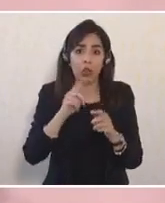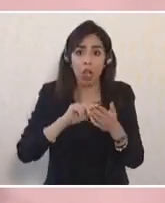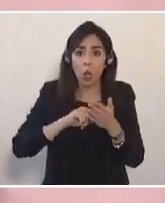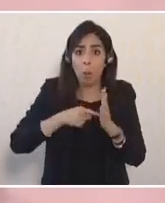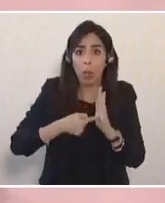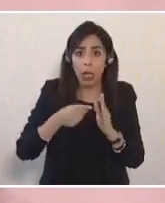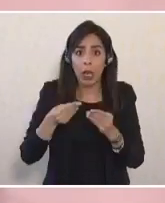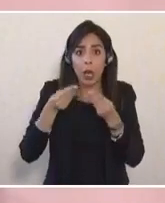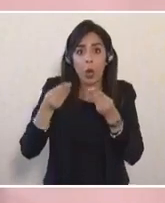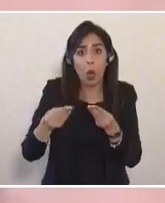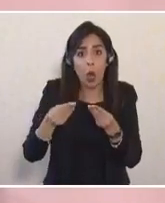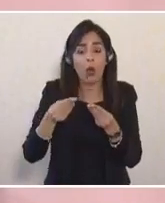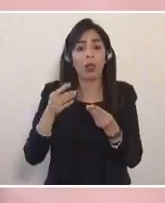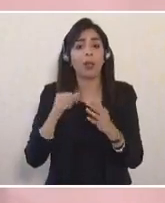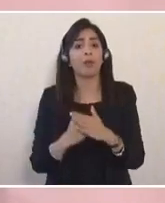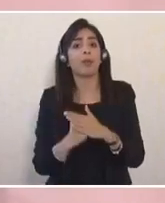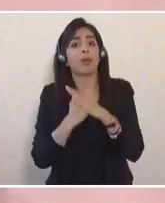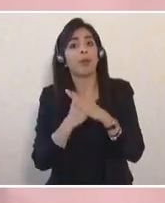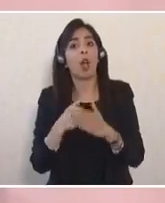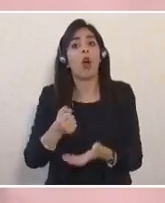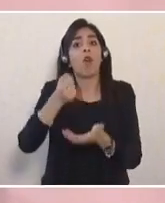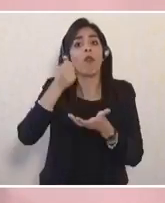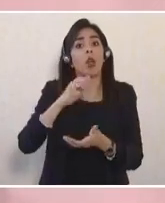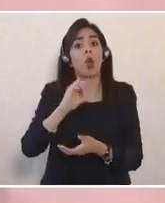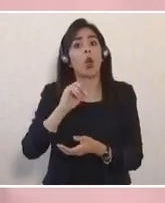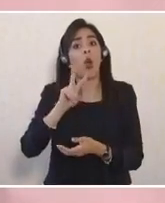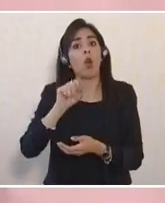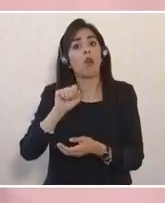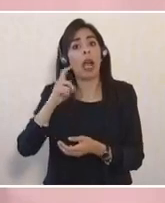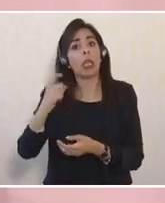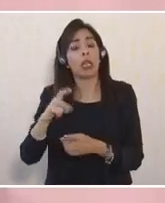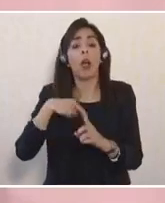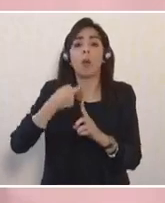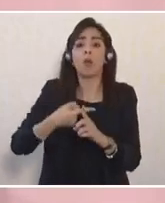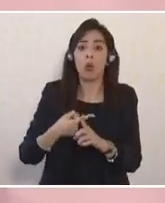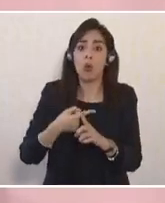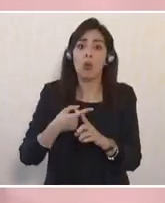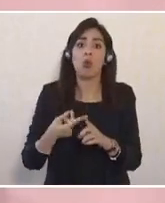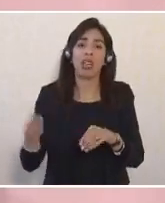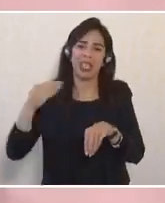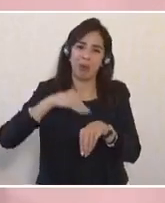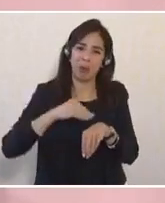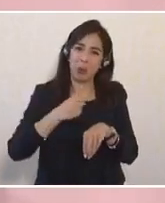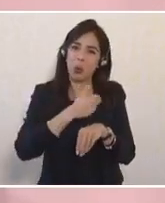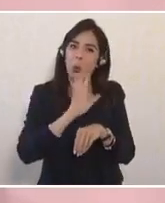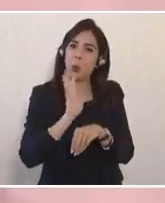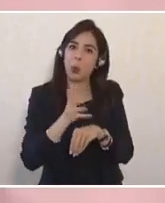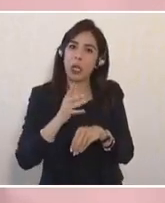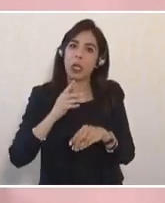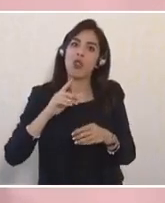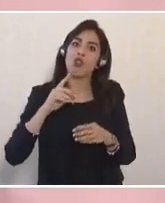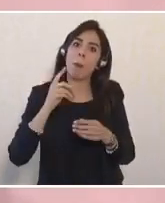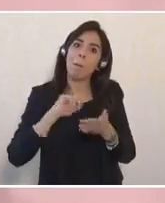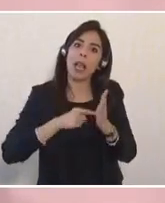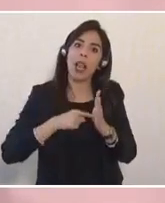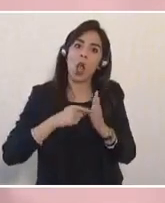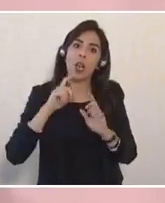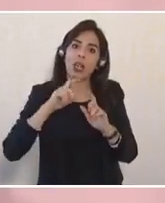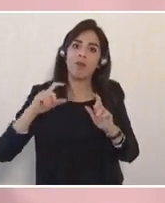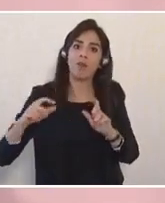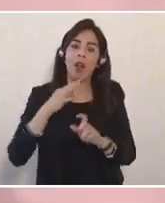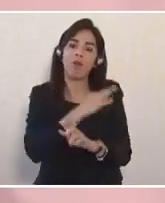also has pledged 15 million vaccines in the donation pool. And certainly it's not the biggest